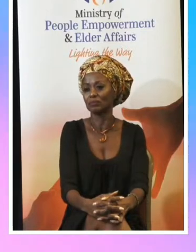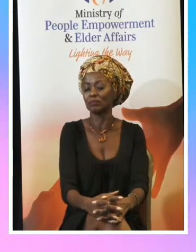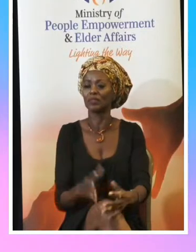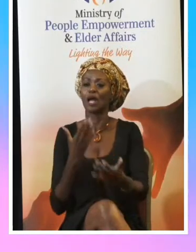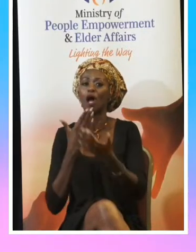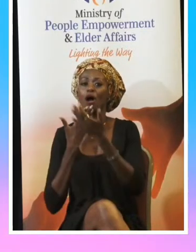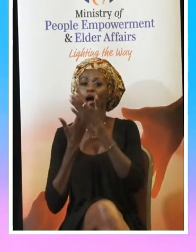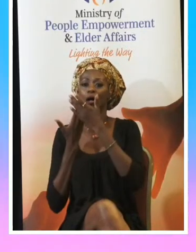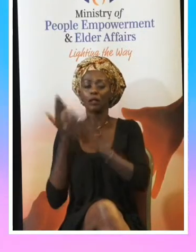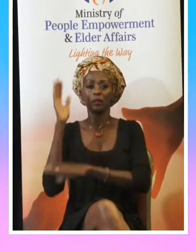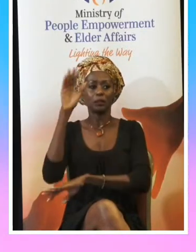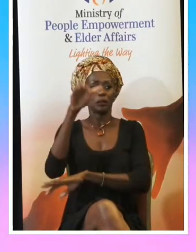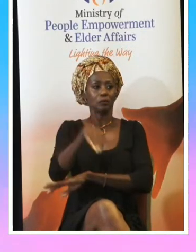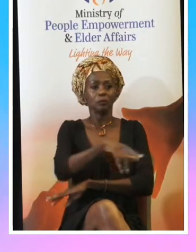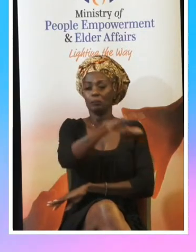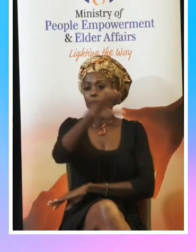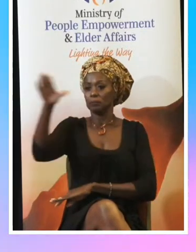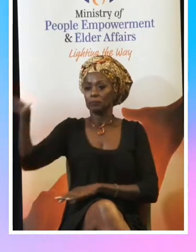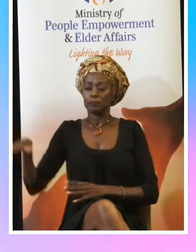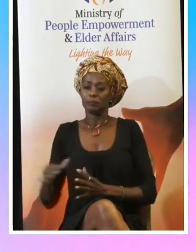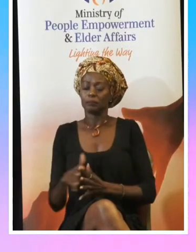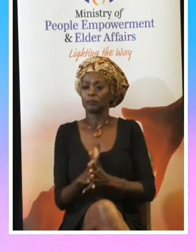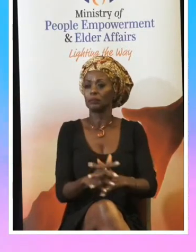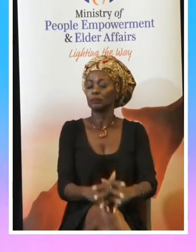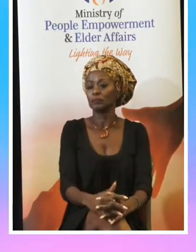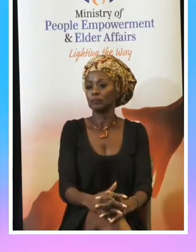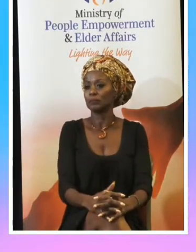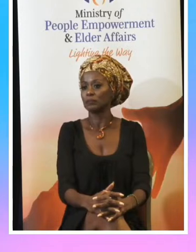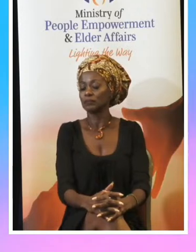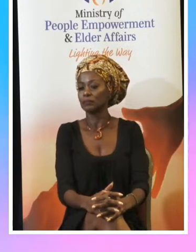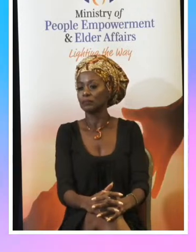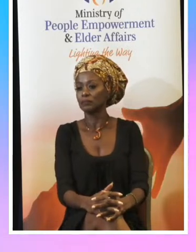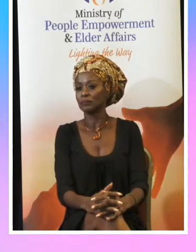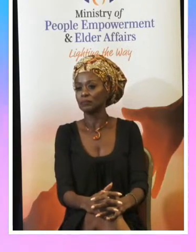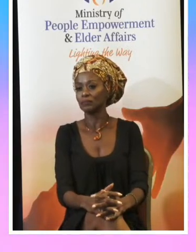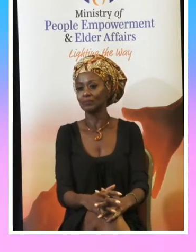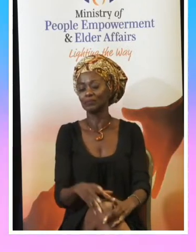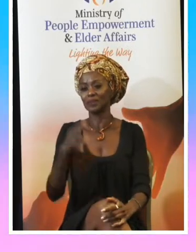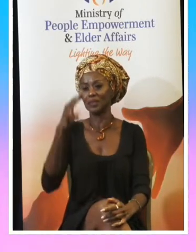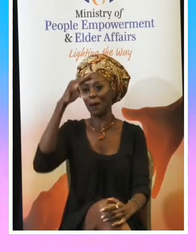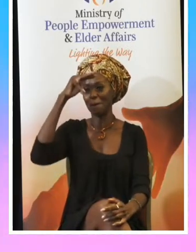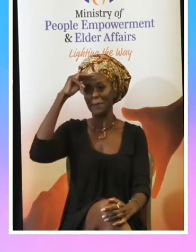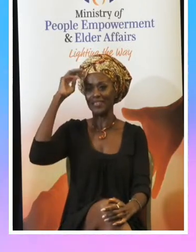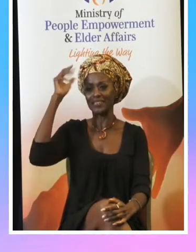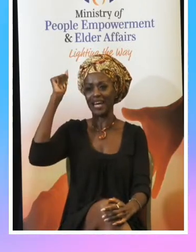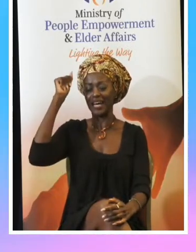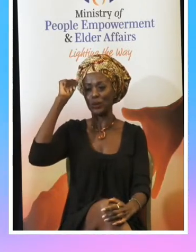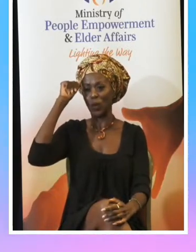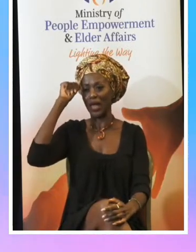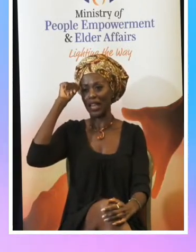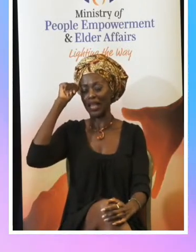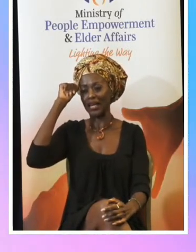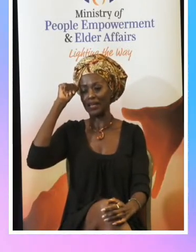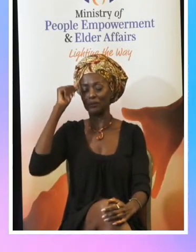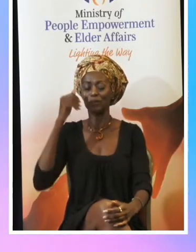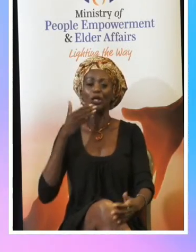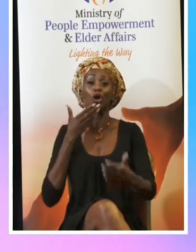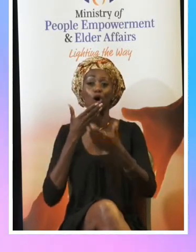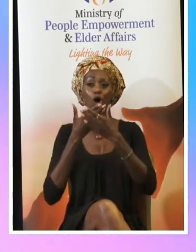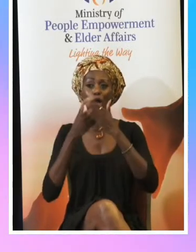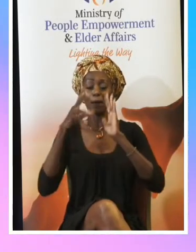Good night, everyone. Good night. Yes, Mr. Andweli, good